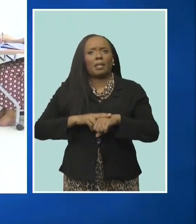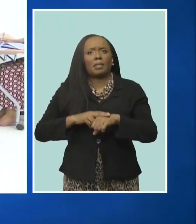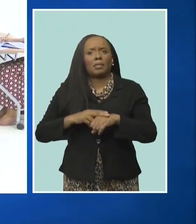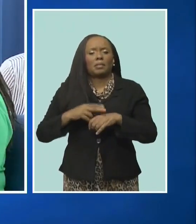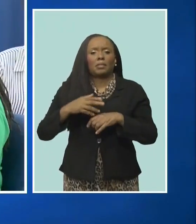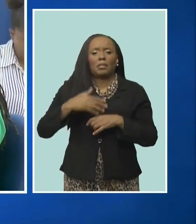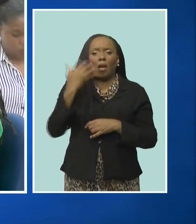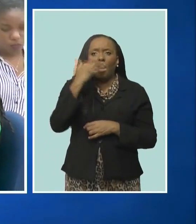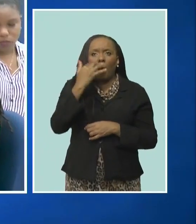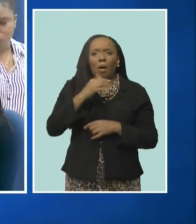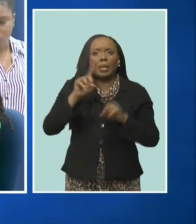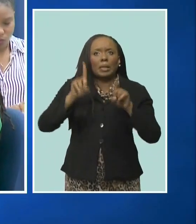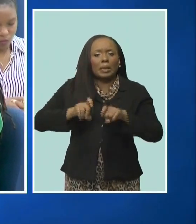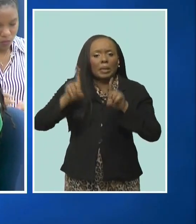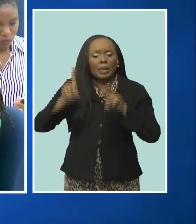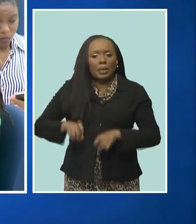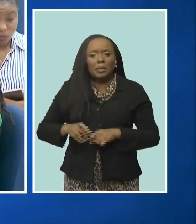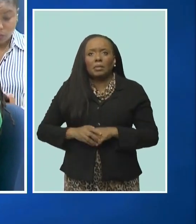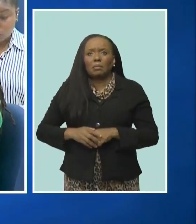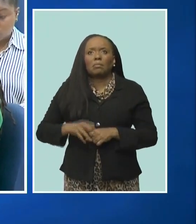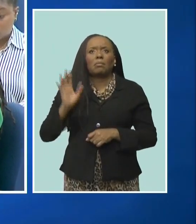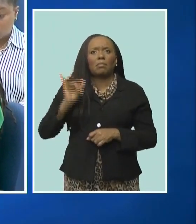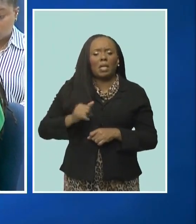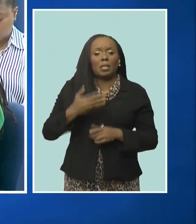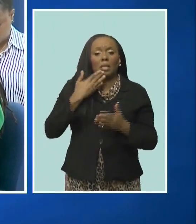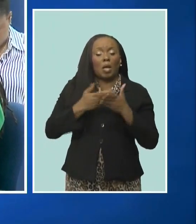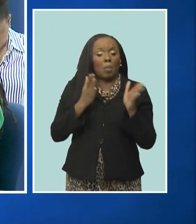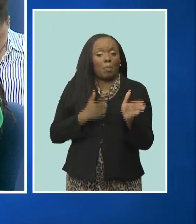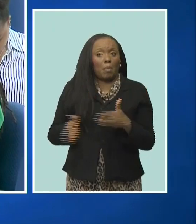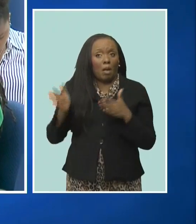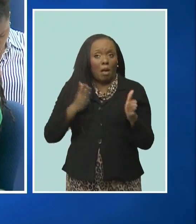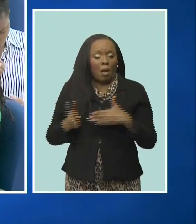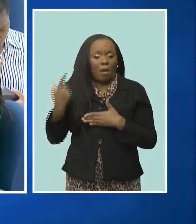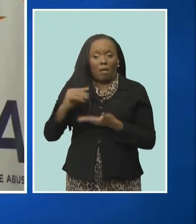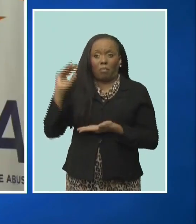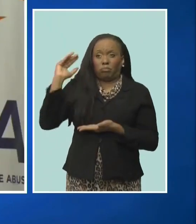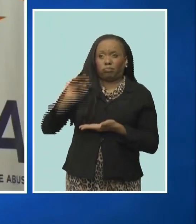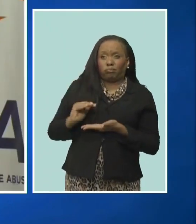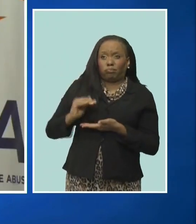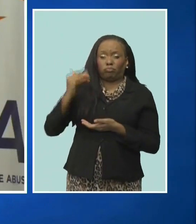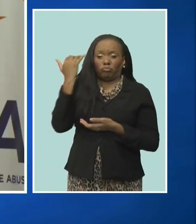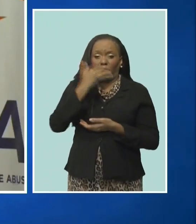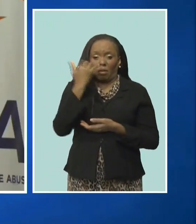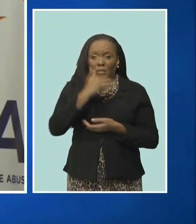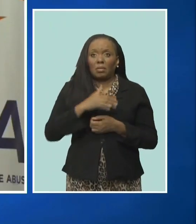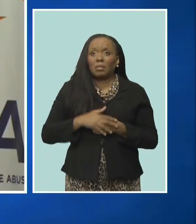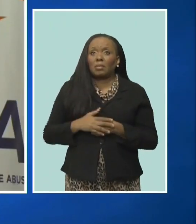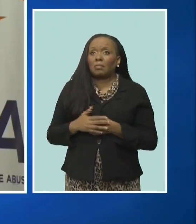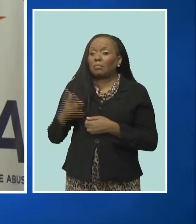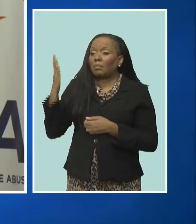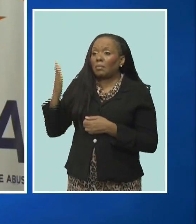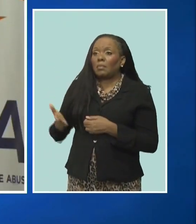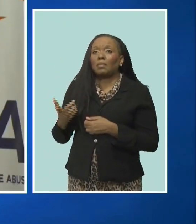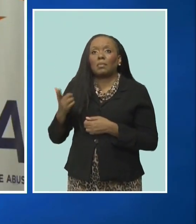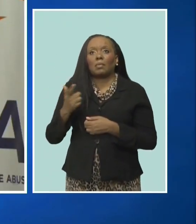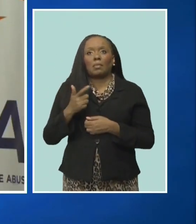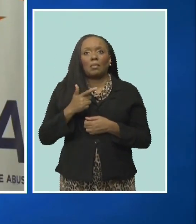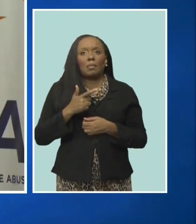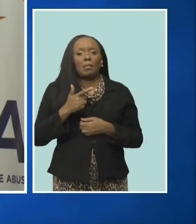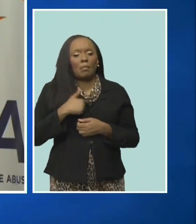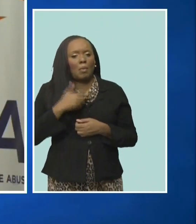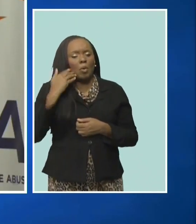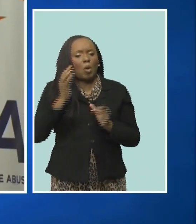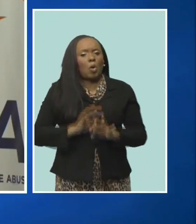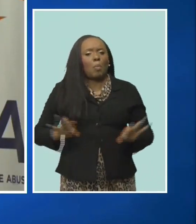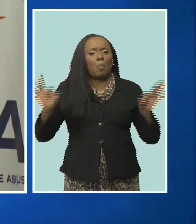reporting requirements are among strategies needed to address substance abuse. While I fully support the adoption of a public health perspective, it is